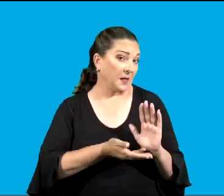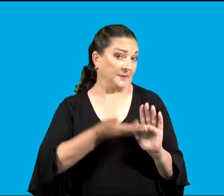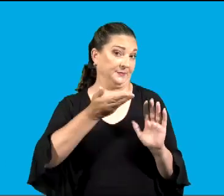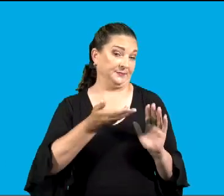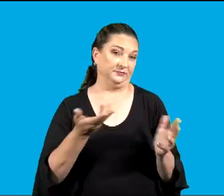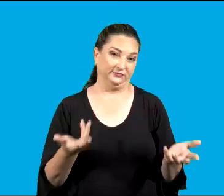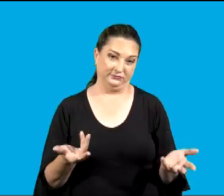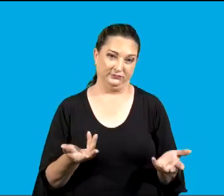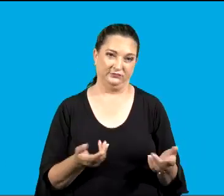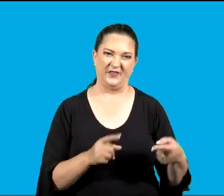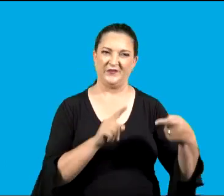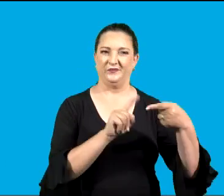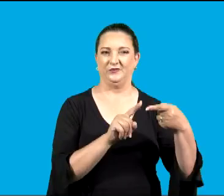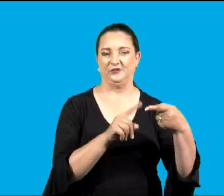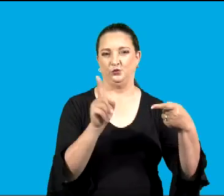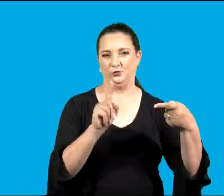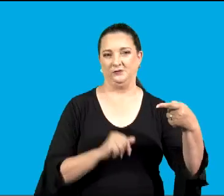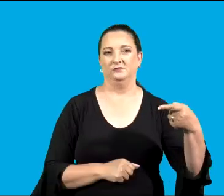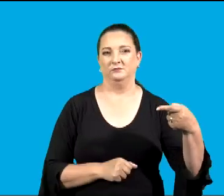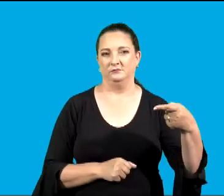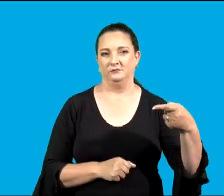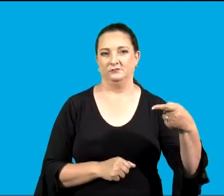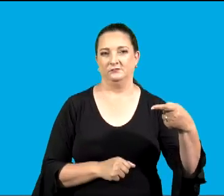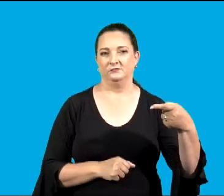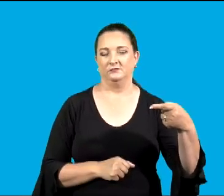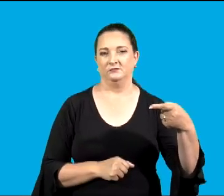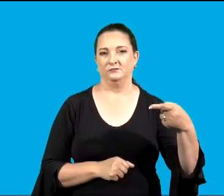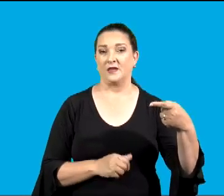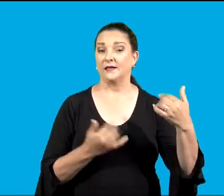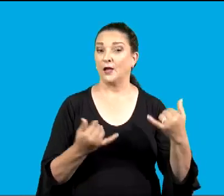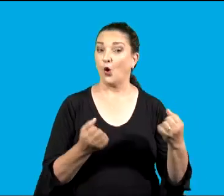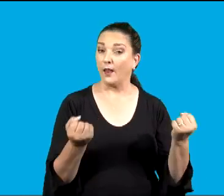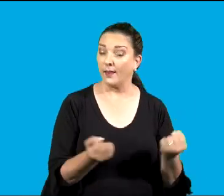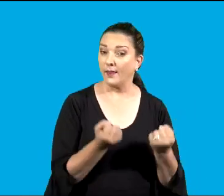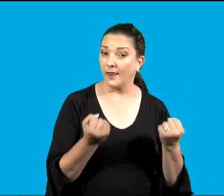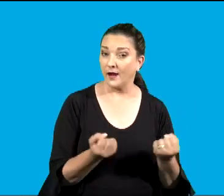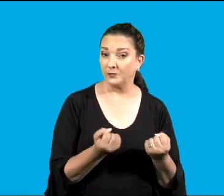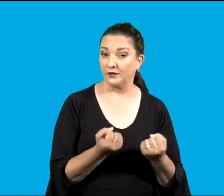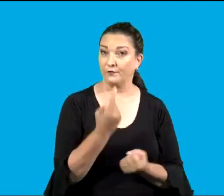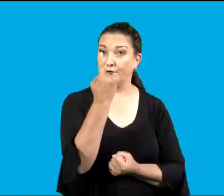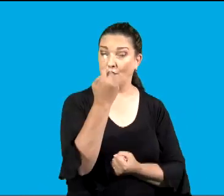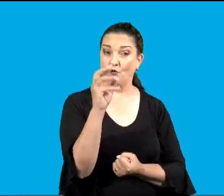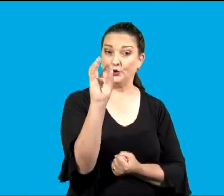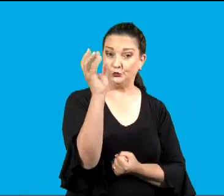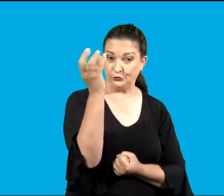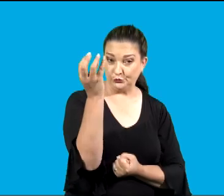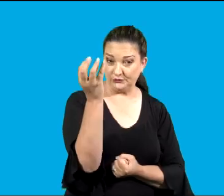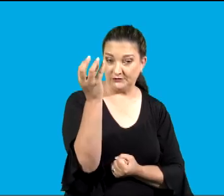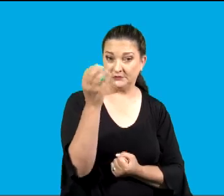to the increase in the cost of production per unit. Number 1, when you look at your direct labor cost per